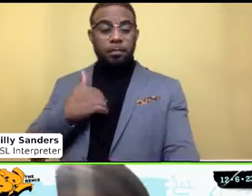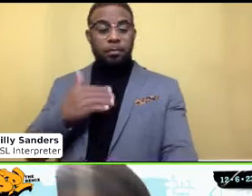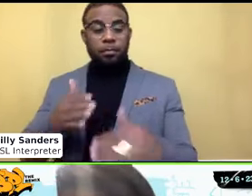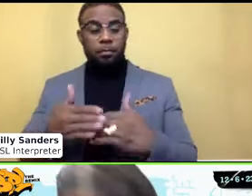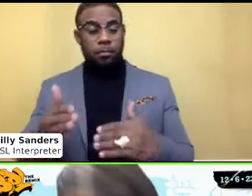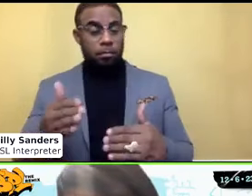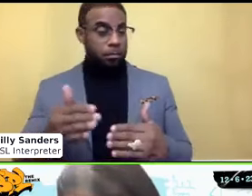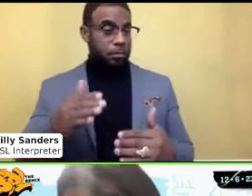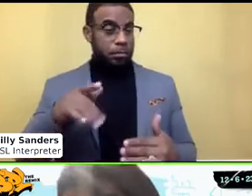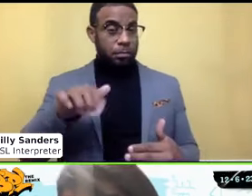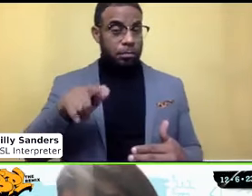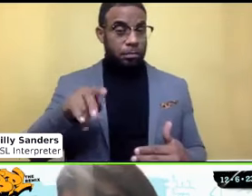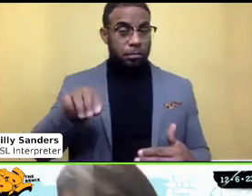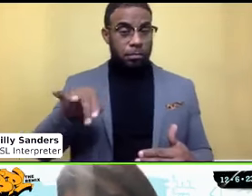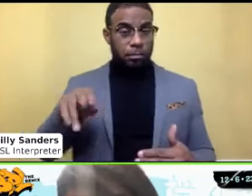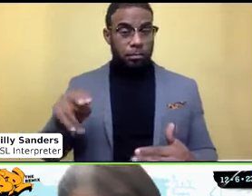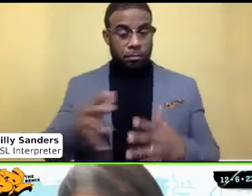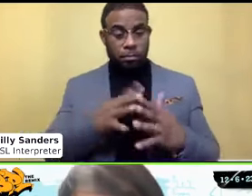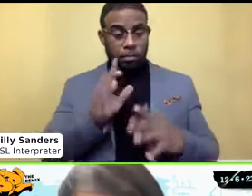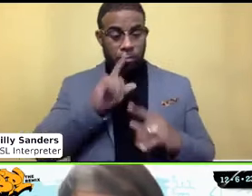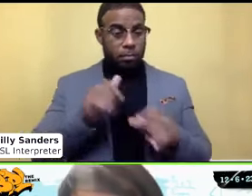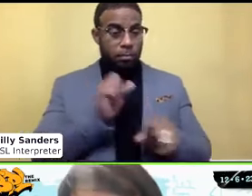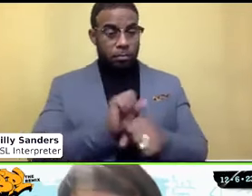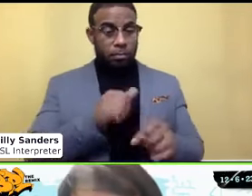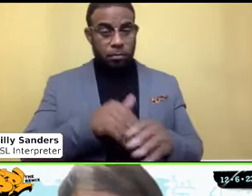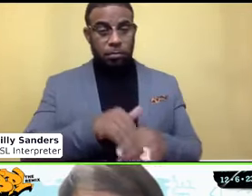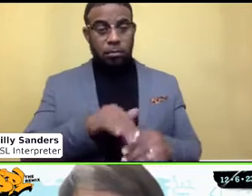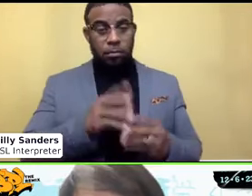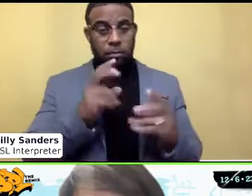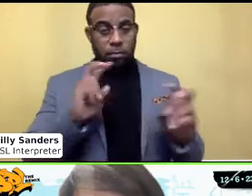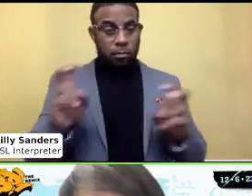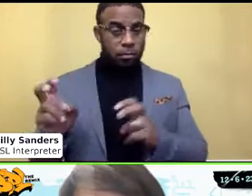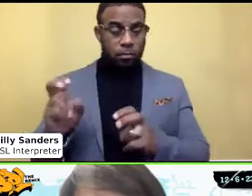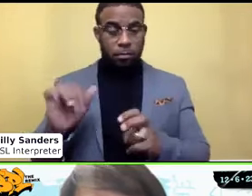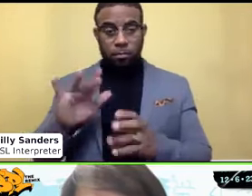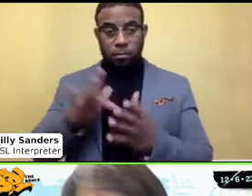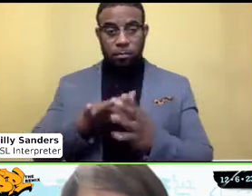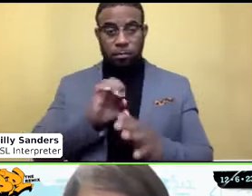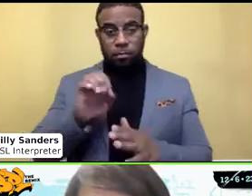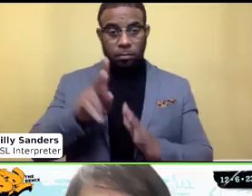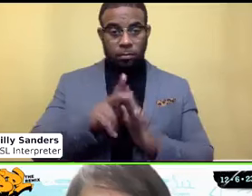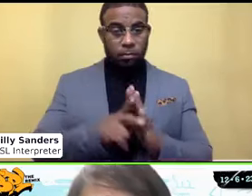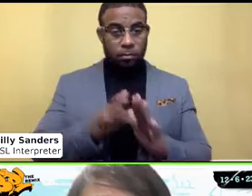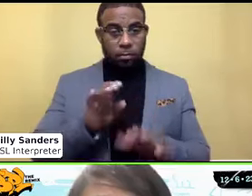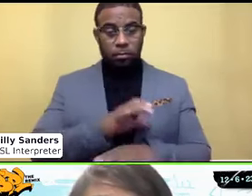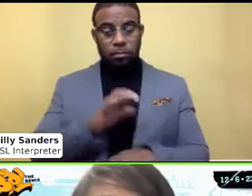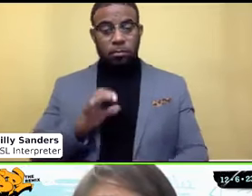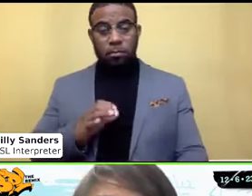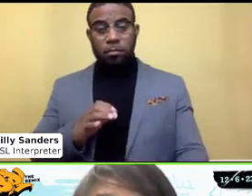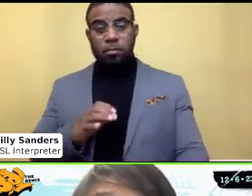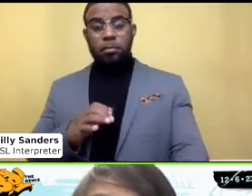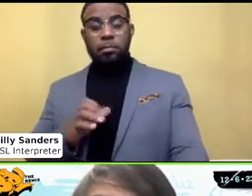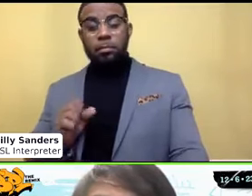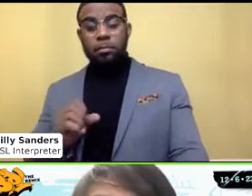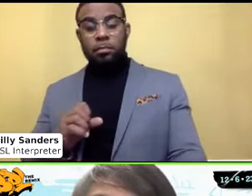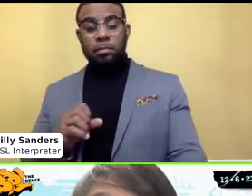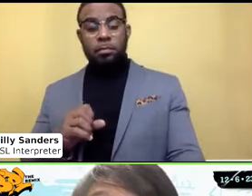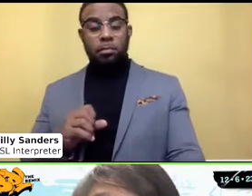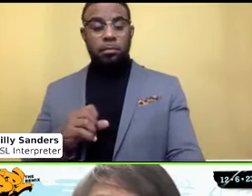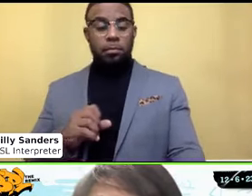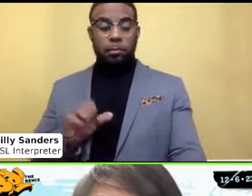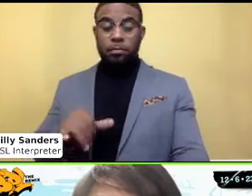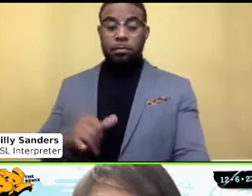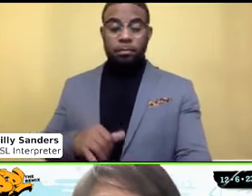Palestinian American talking about her work in on these issues at the Middle East Policy Council. And so,